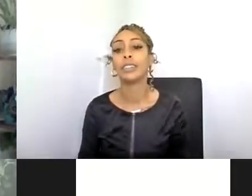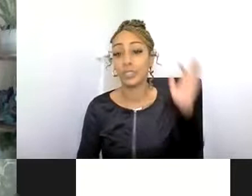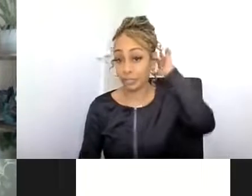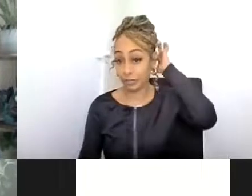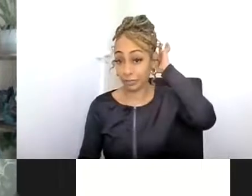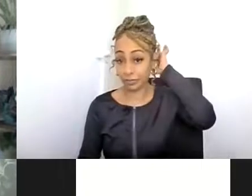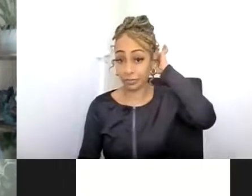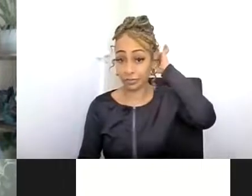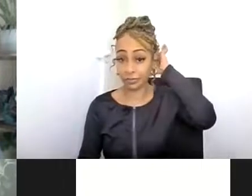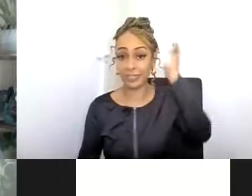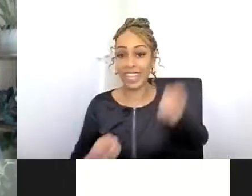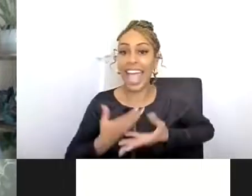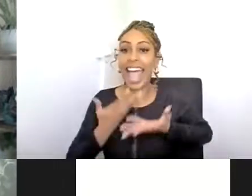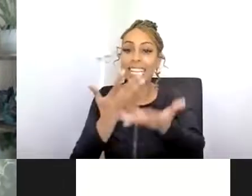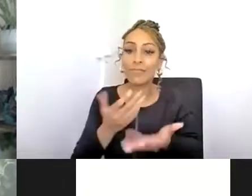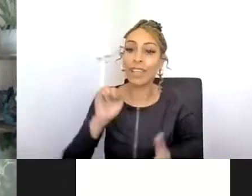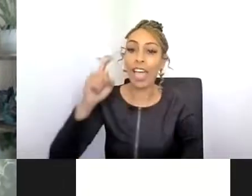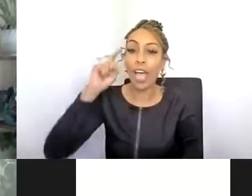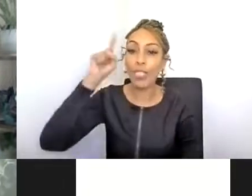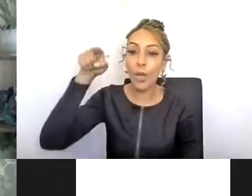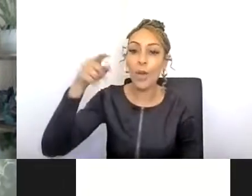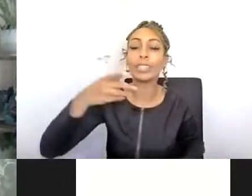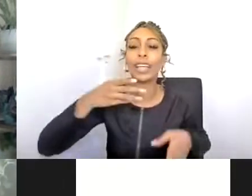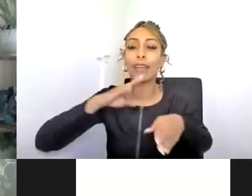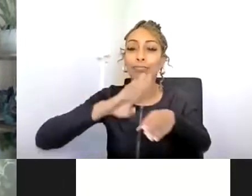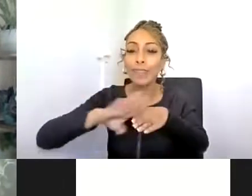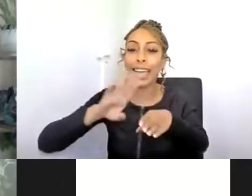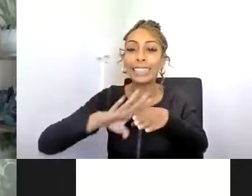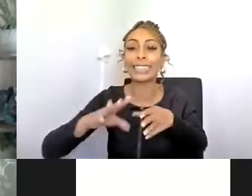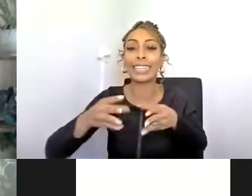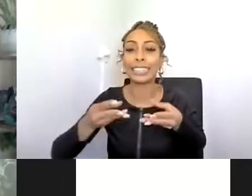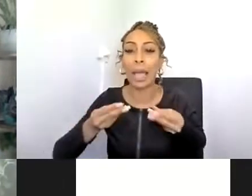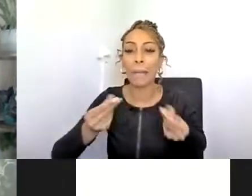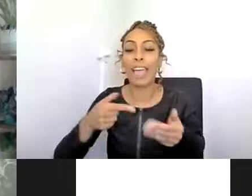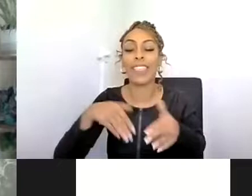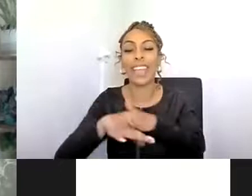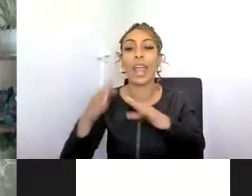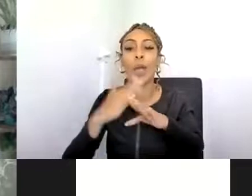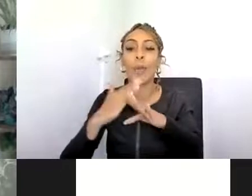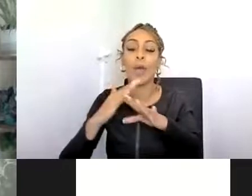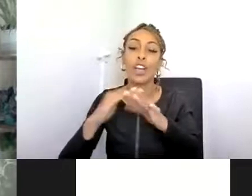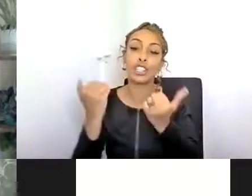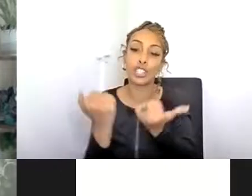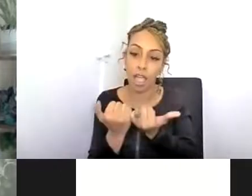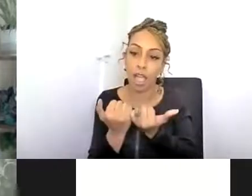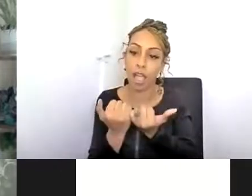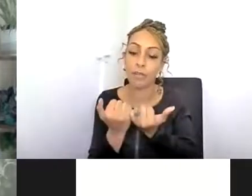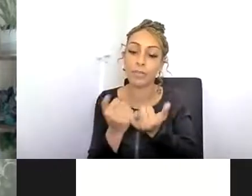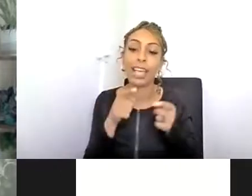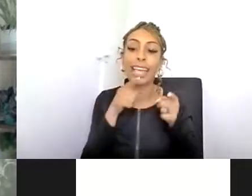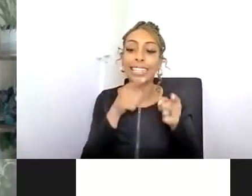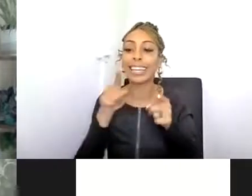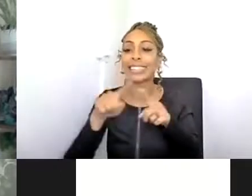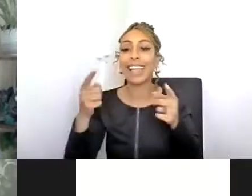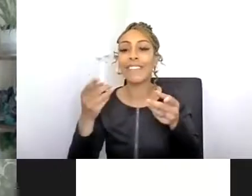express their thoughts and practices and methodologies in those workshops. They also interrogated different methods